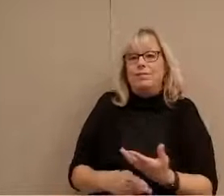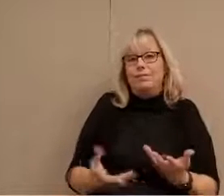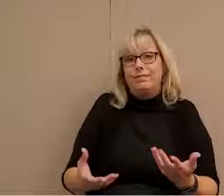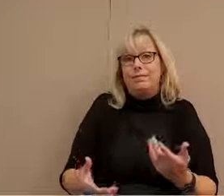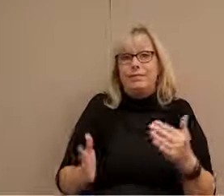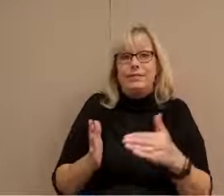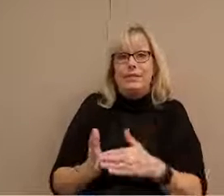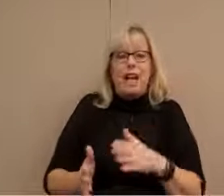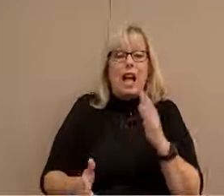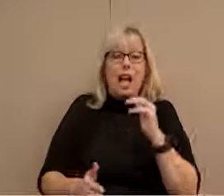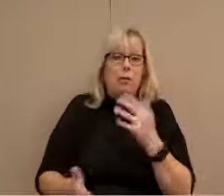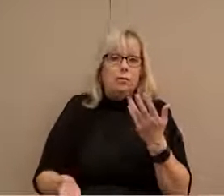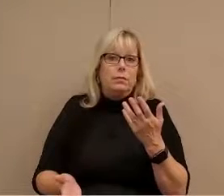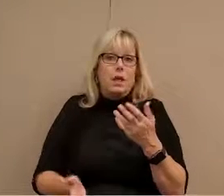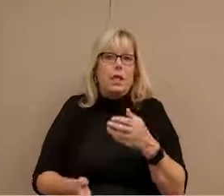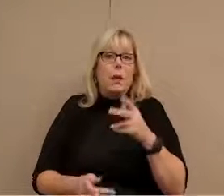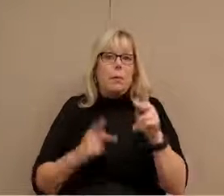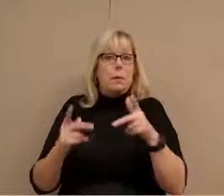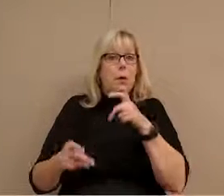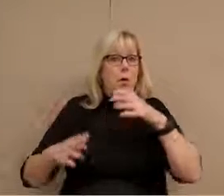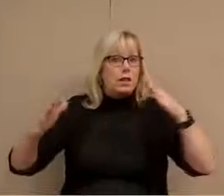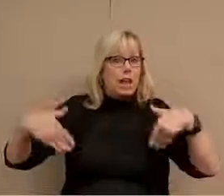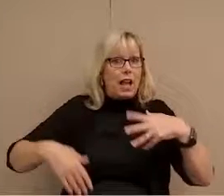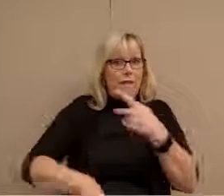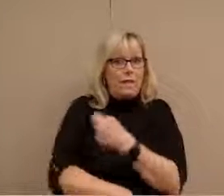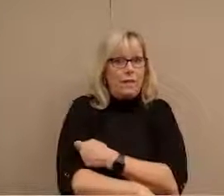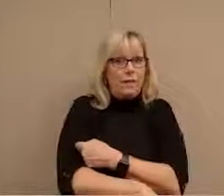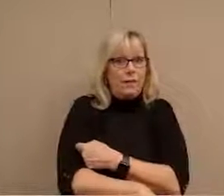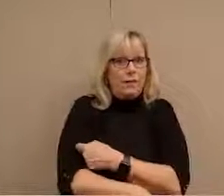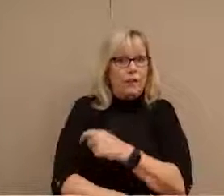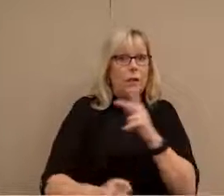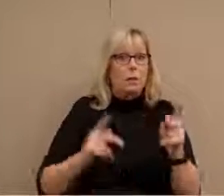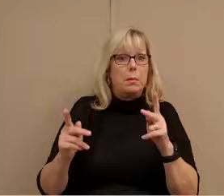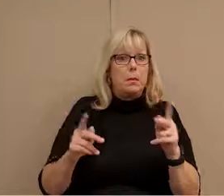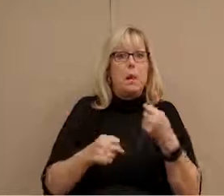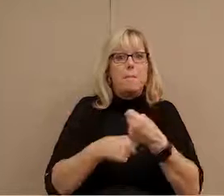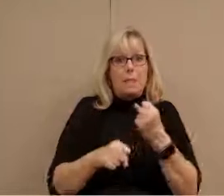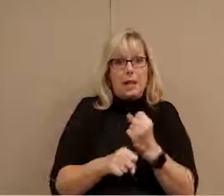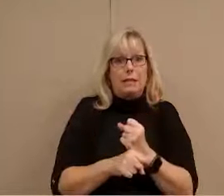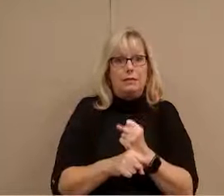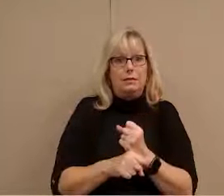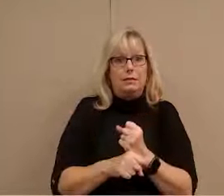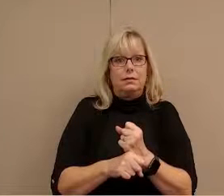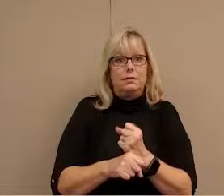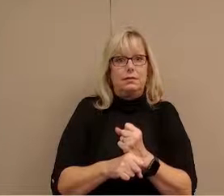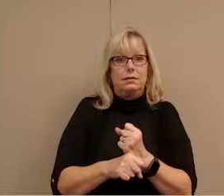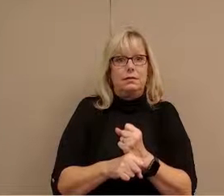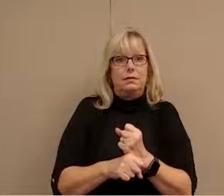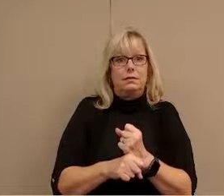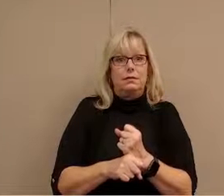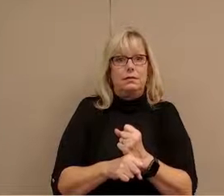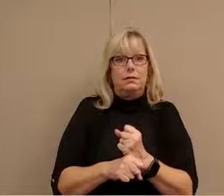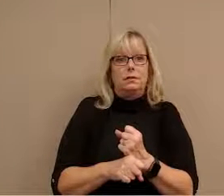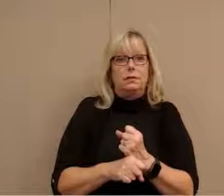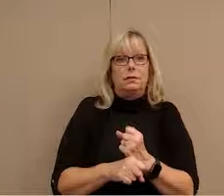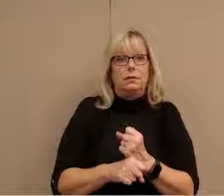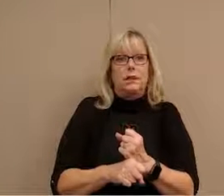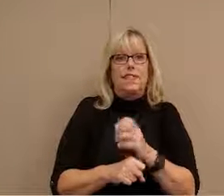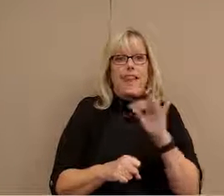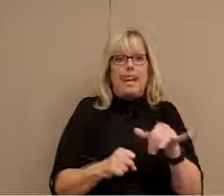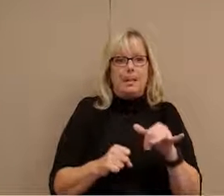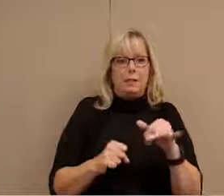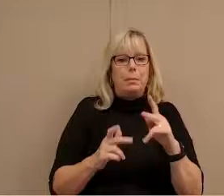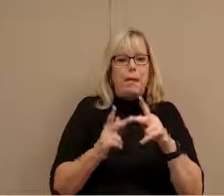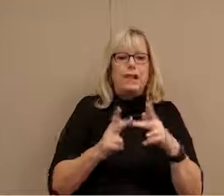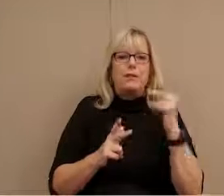again, I'm no epidemiologist, but the unvaccinated population creates the petri dish for that to